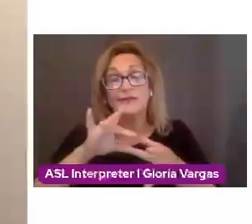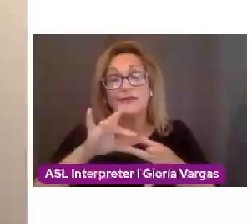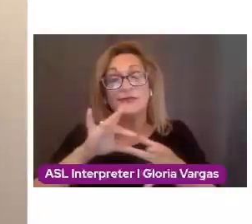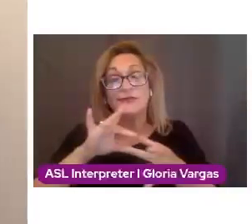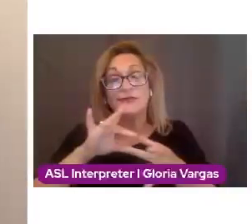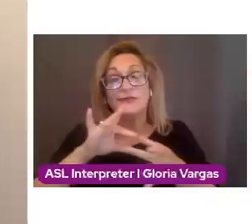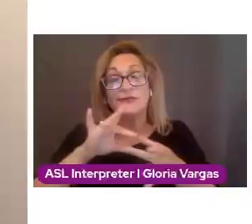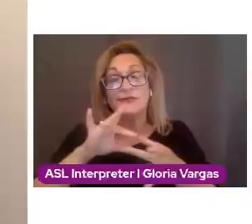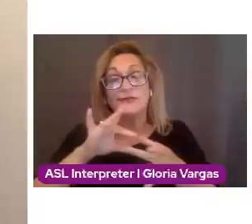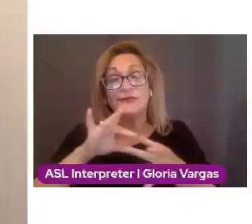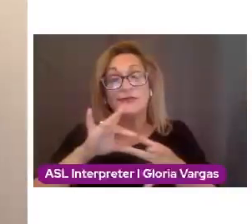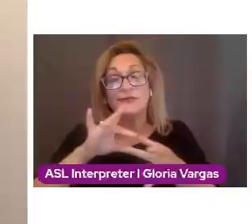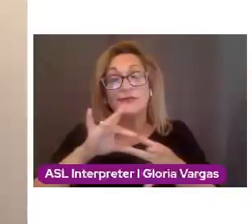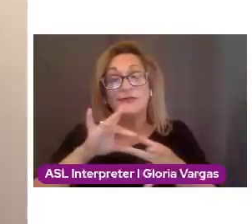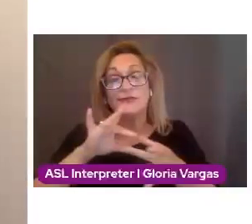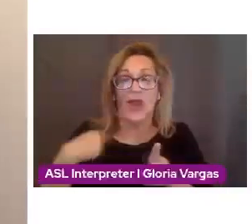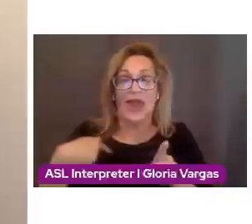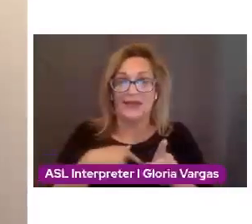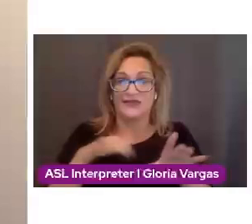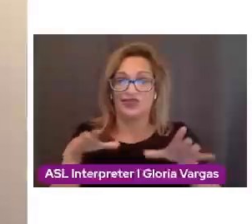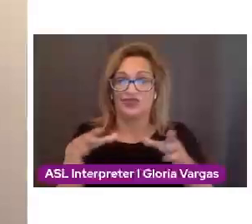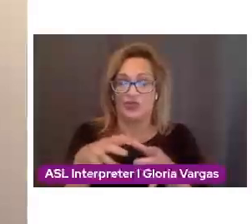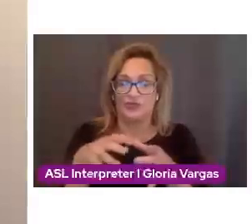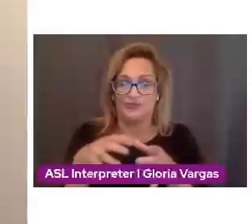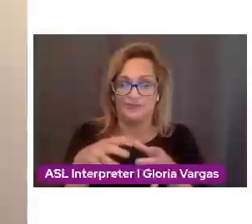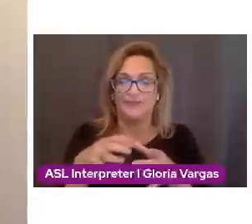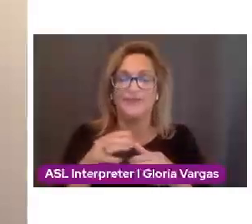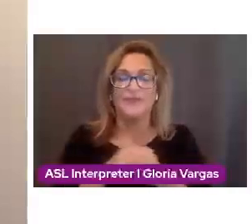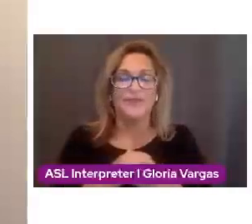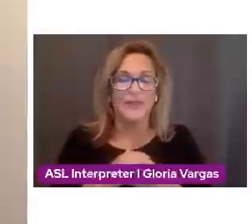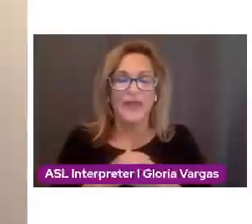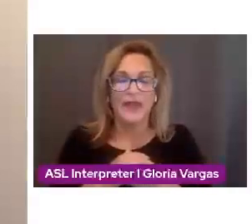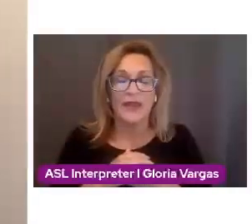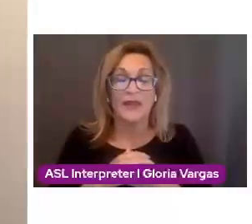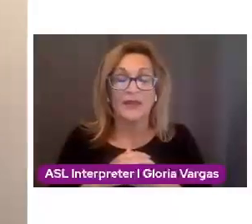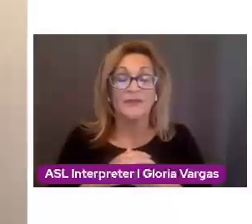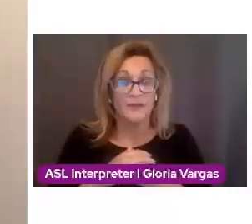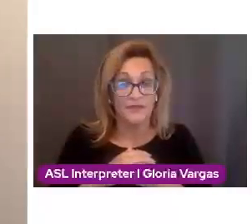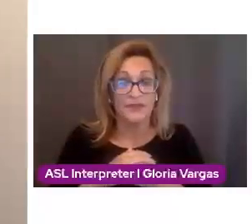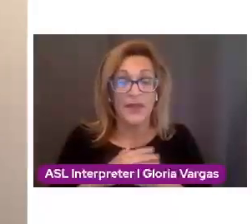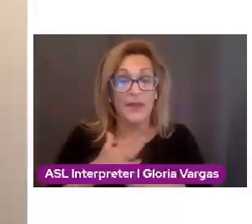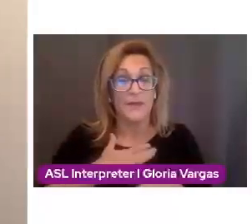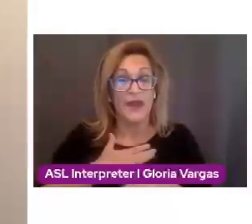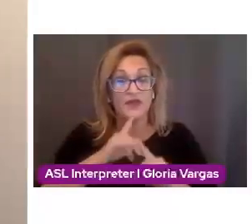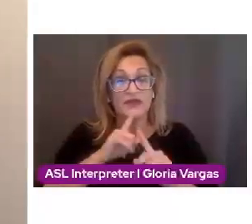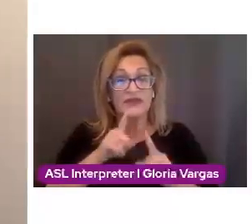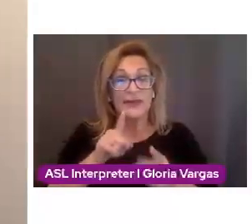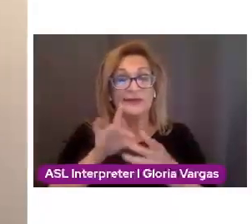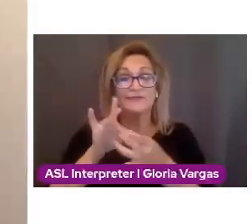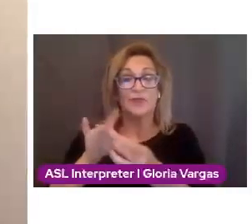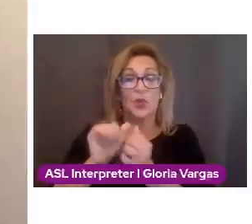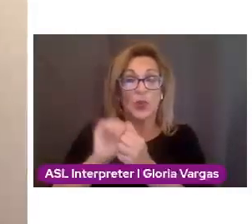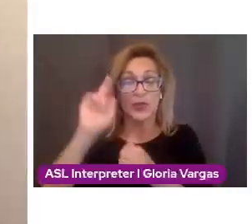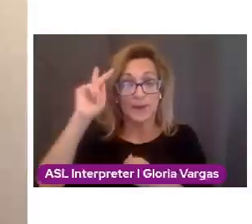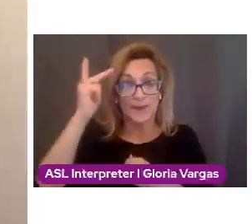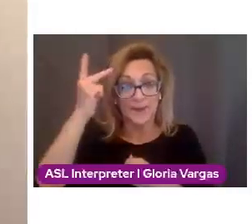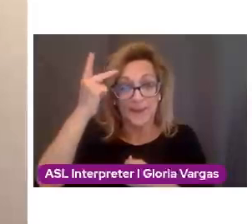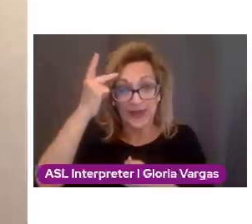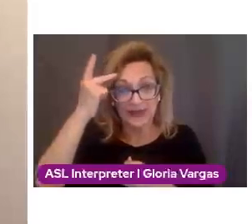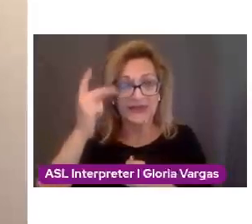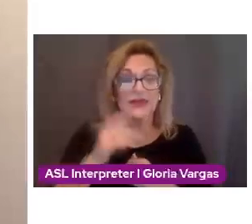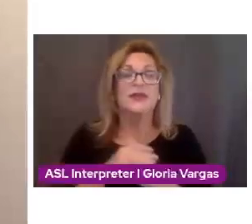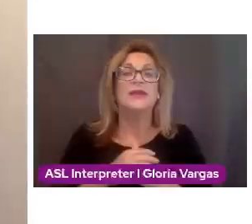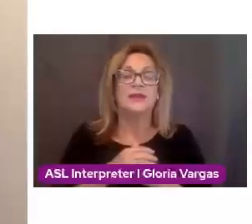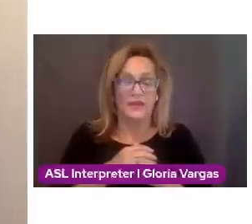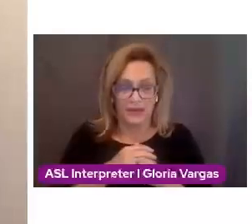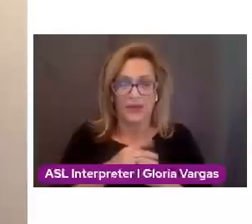as individuals. I will say on a policy response, we need to be working on repealing the Hyde Amendment in